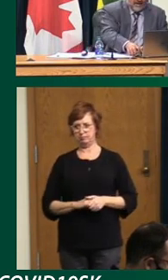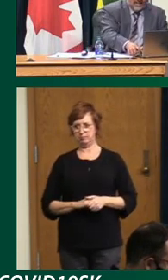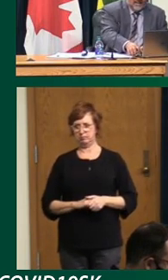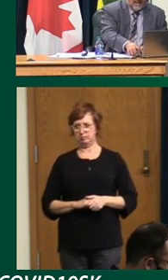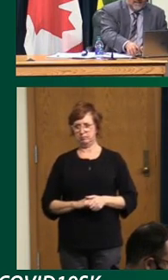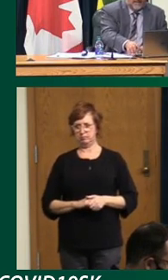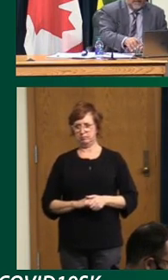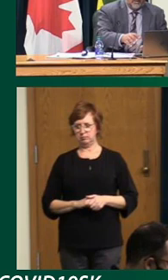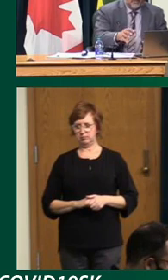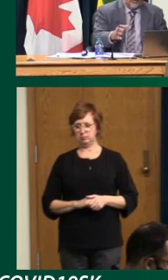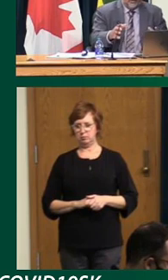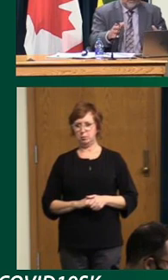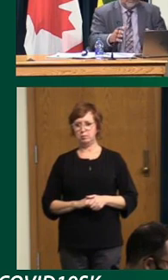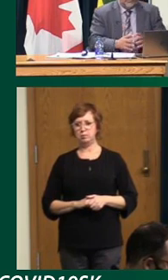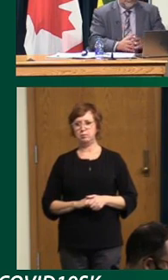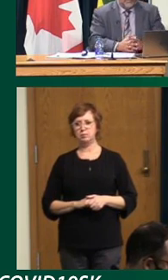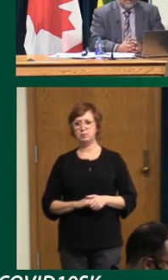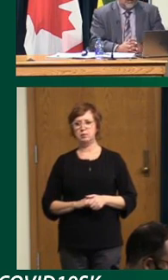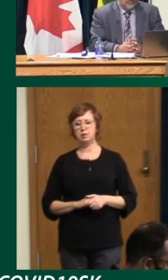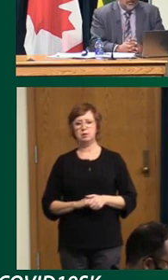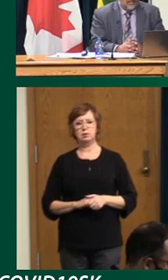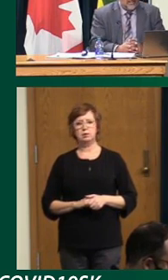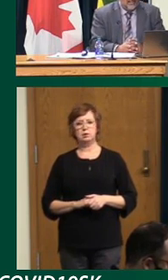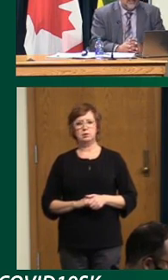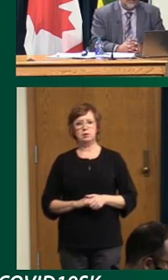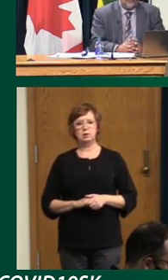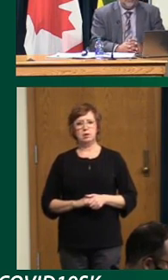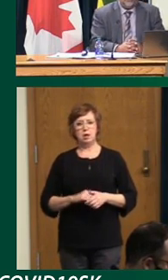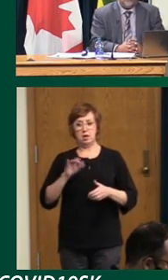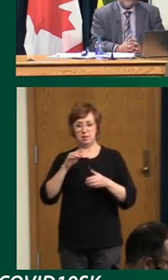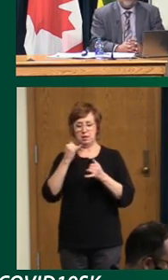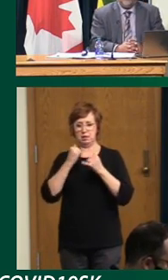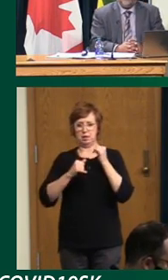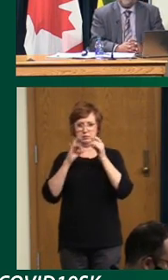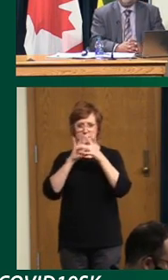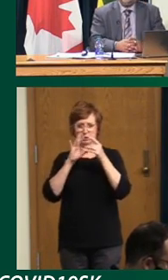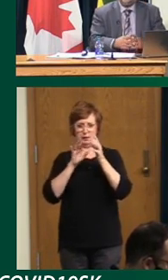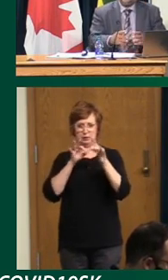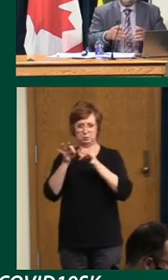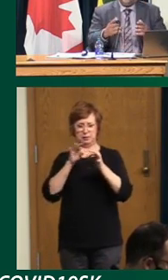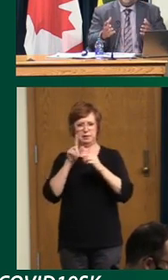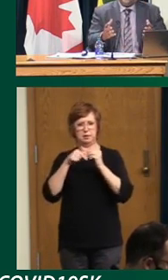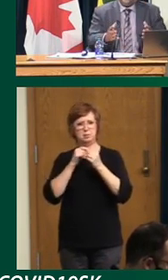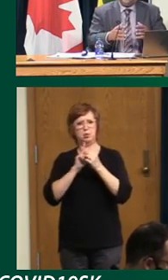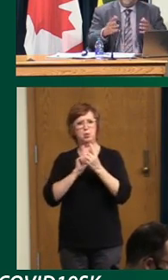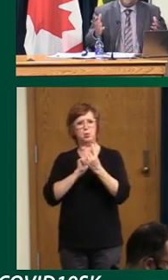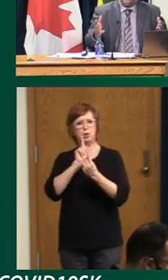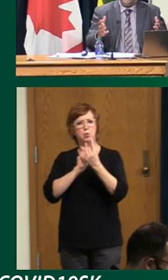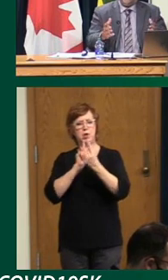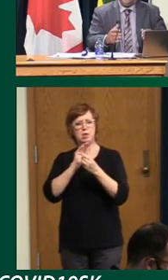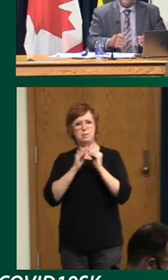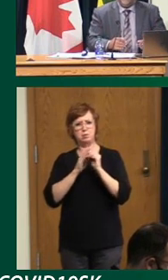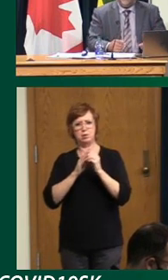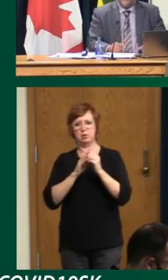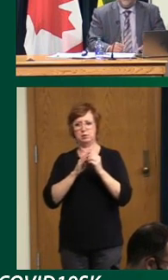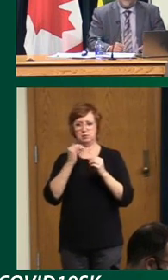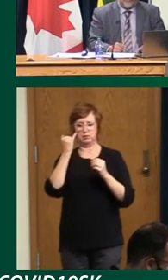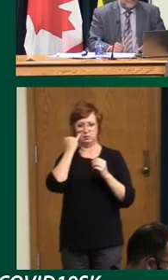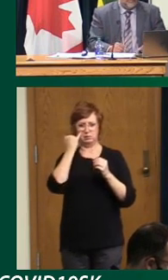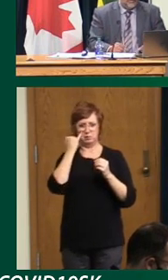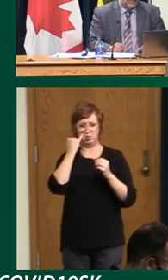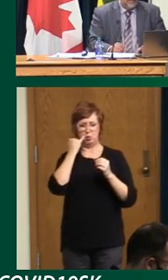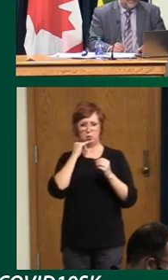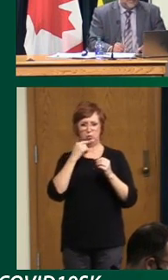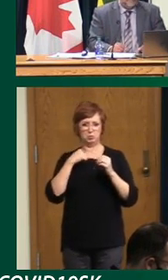And then finally, before we get into the actual modeling slides, the reproductive number, obviously, if we did nothing, it would be around 4